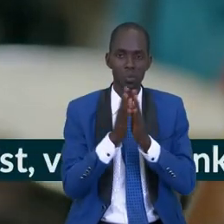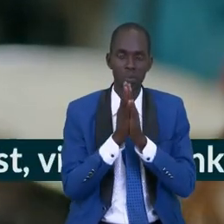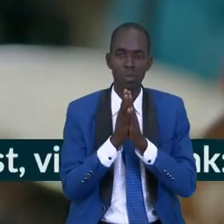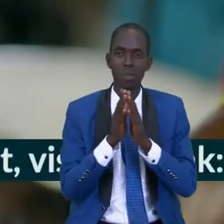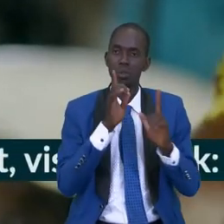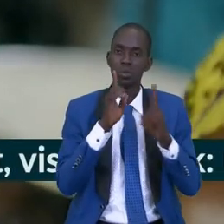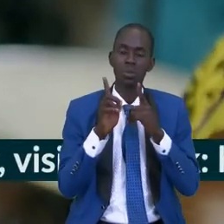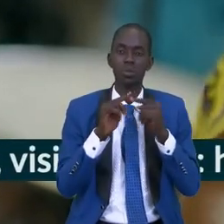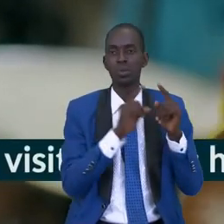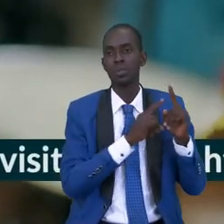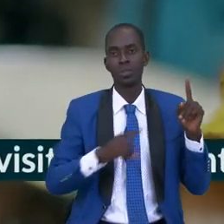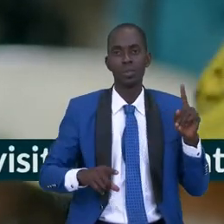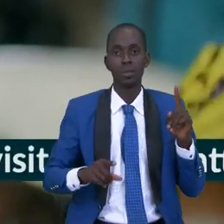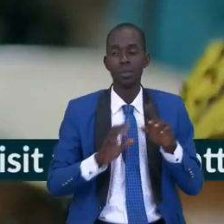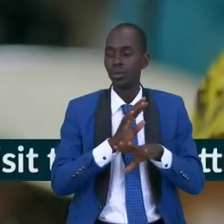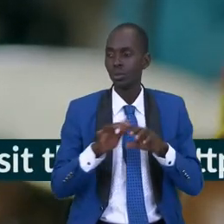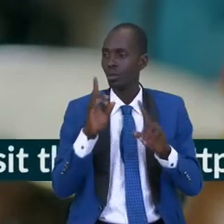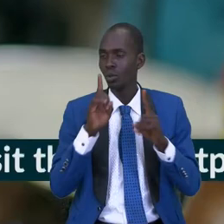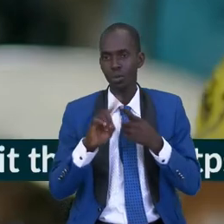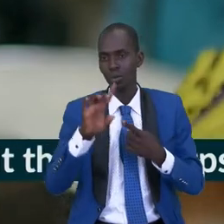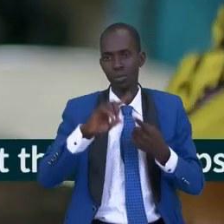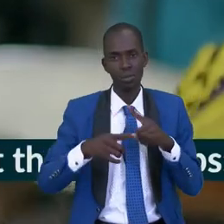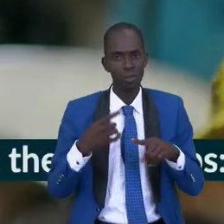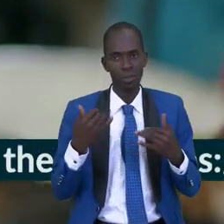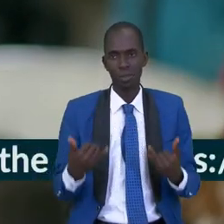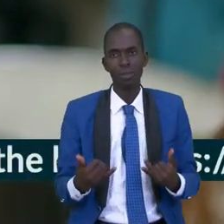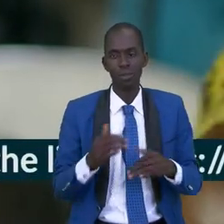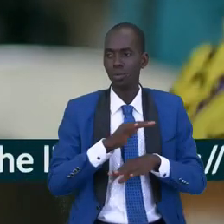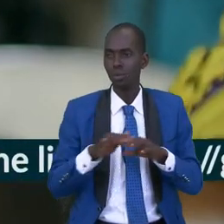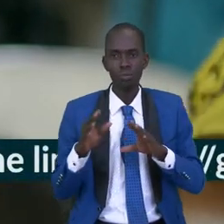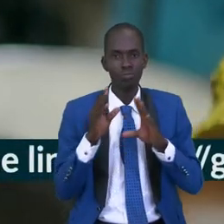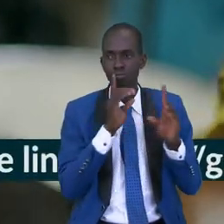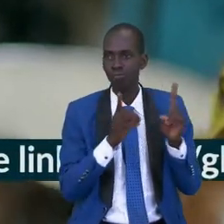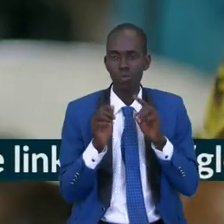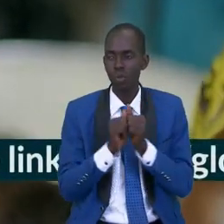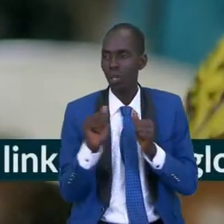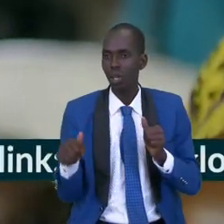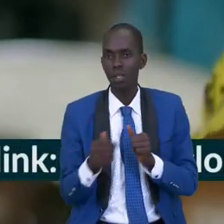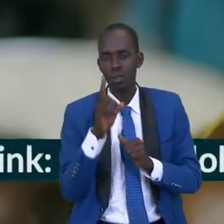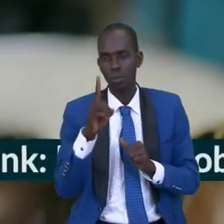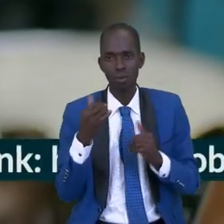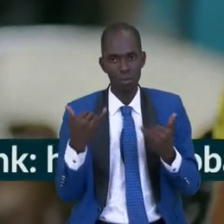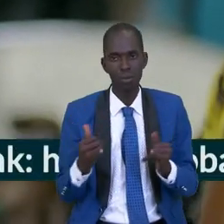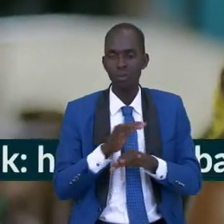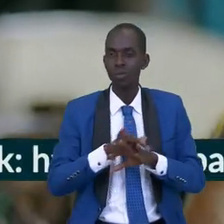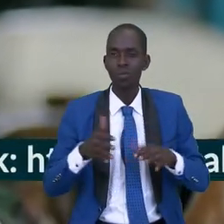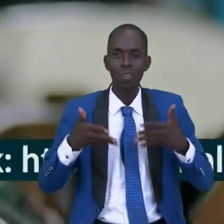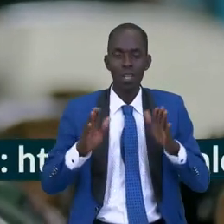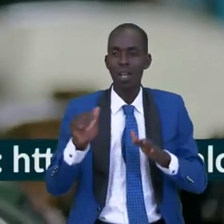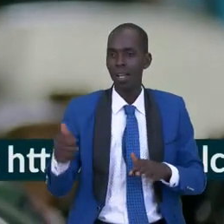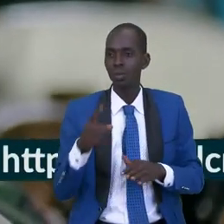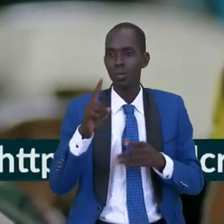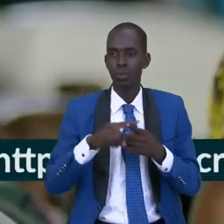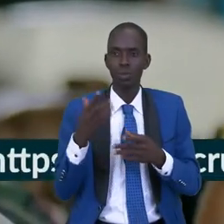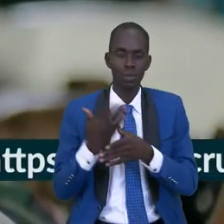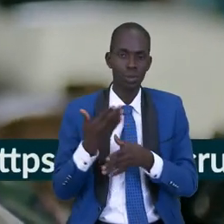The God of all possibilities is ready for you, is